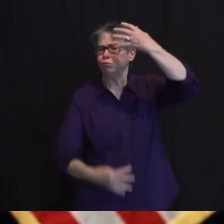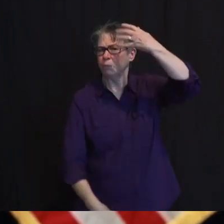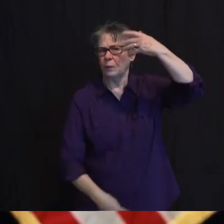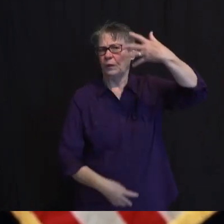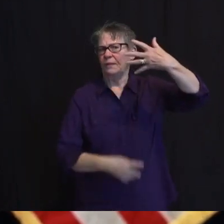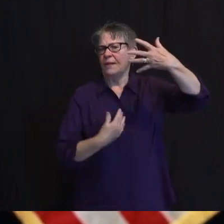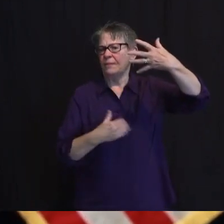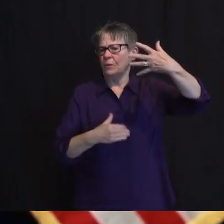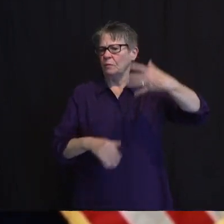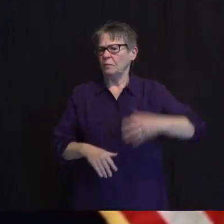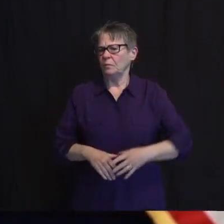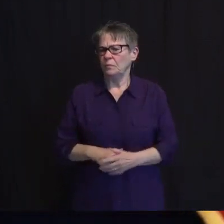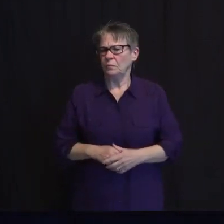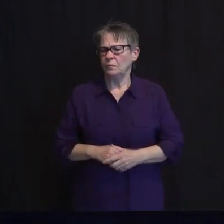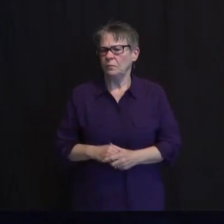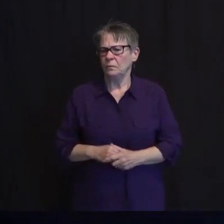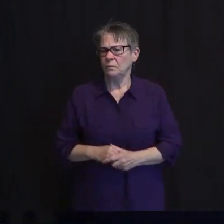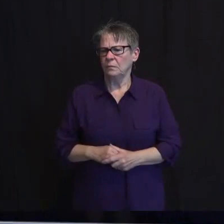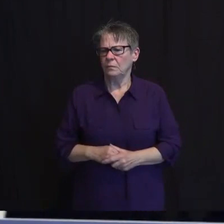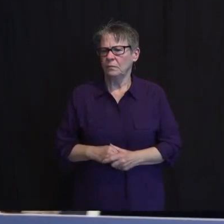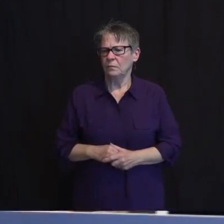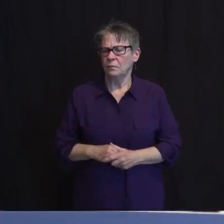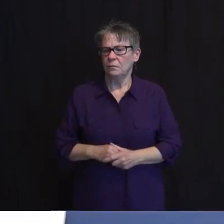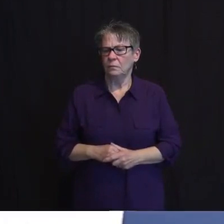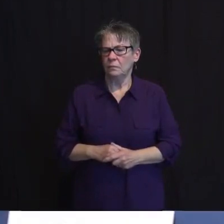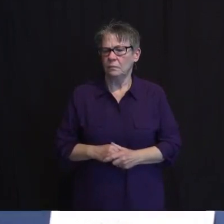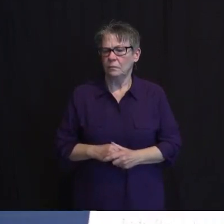For the total deaths,